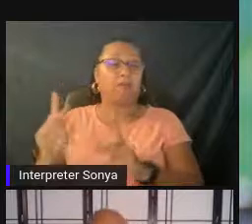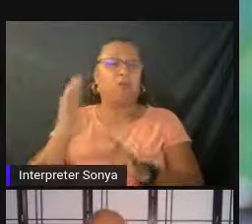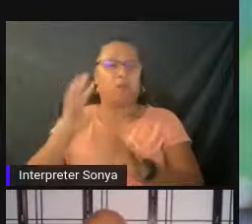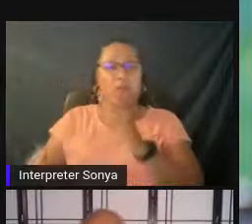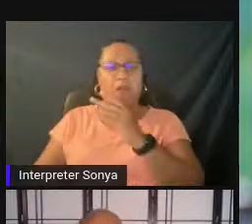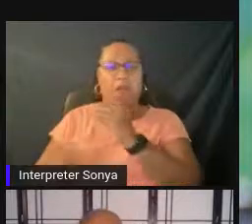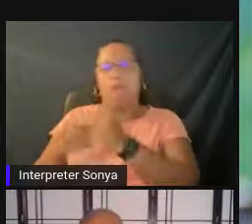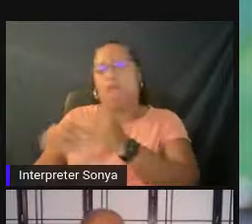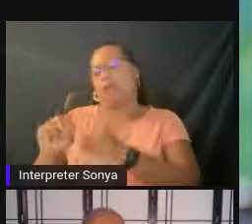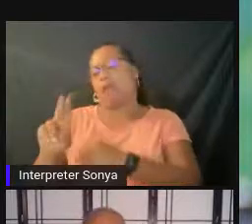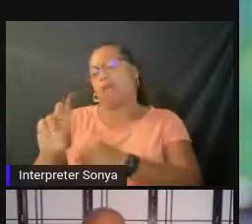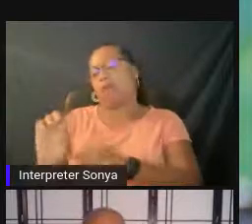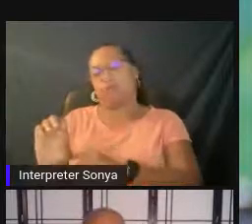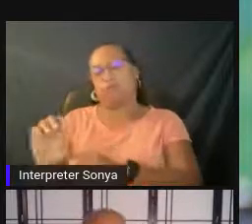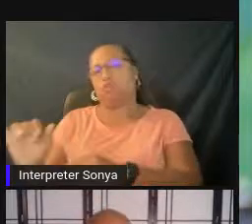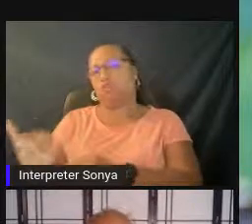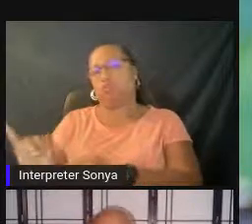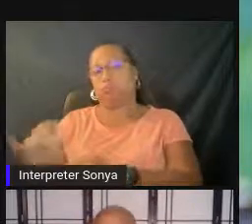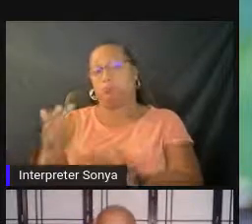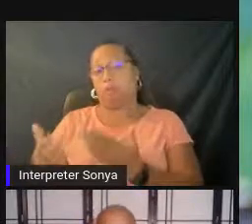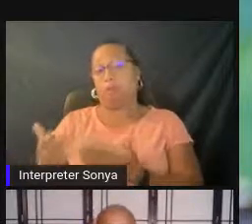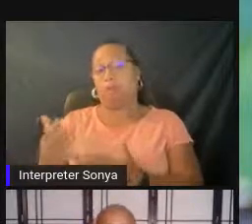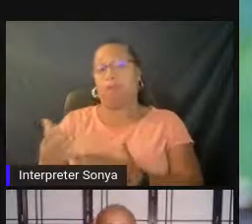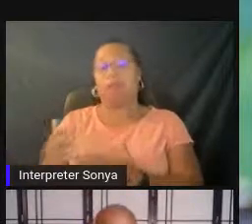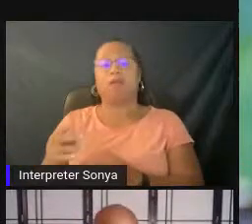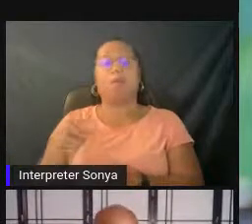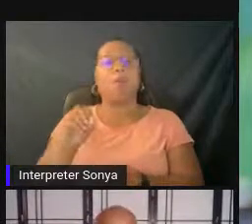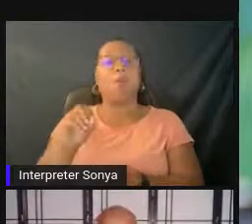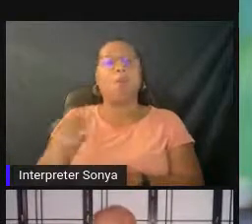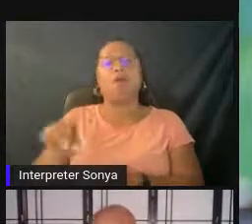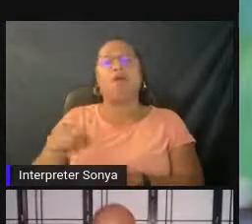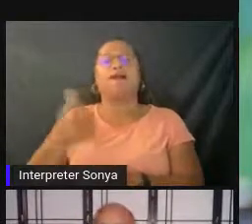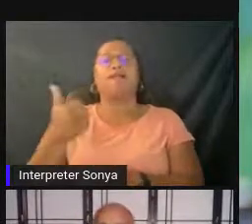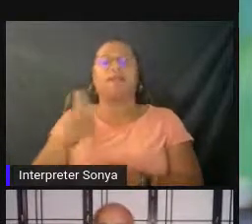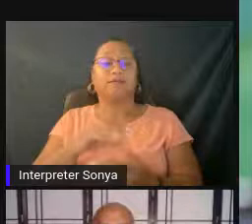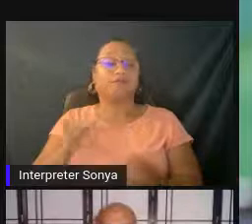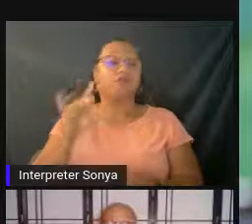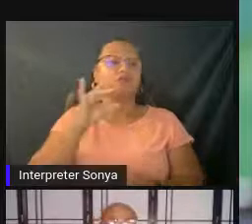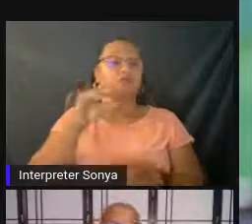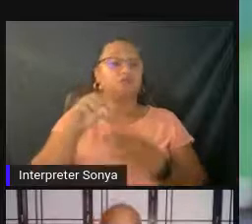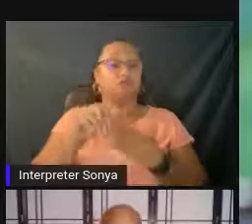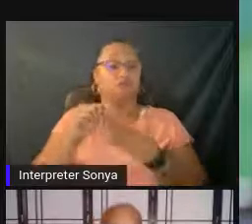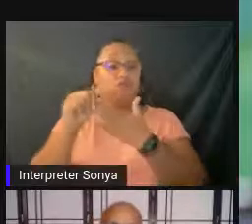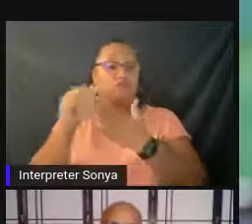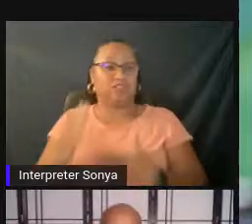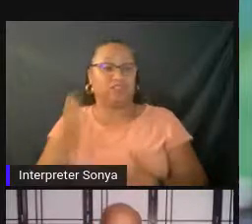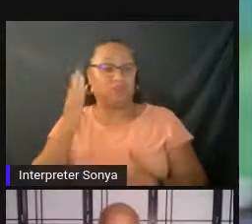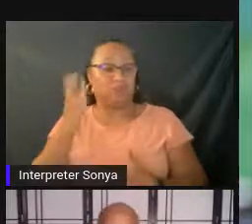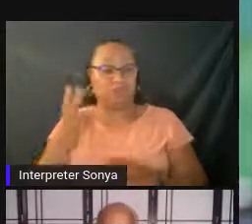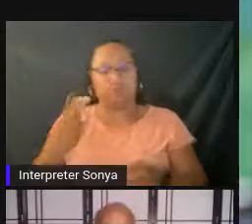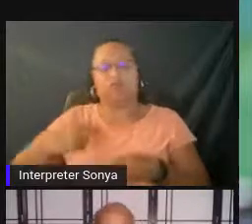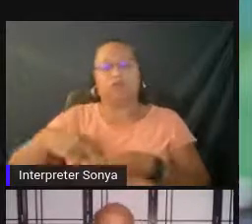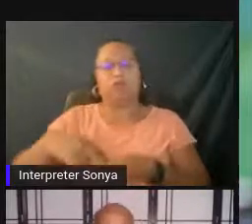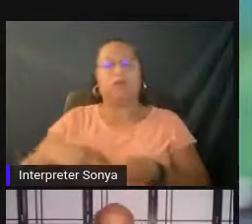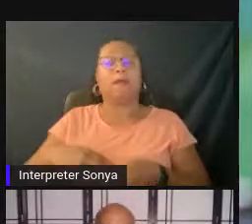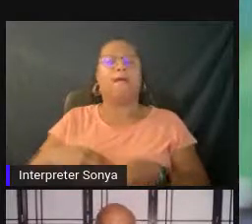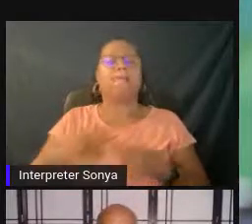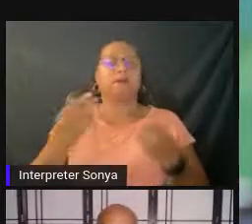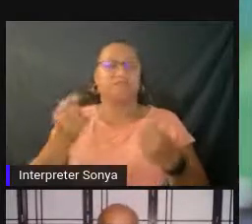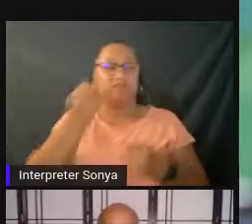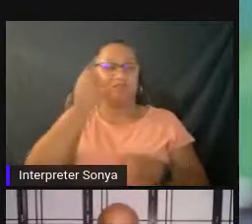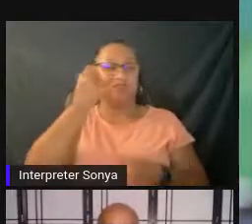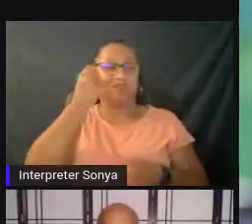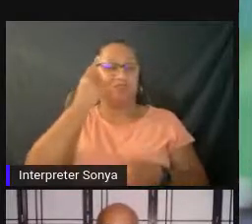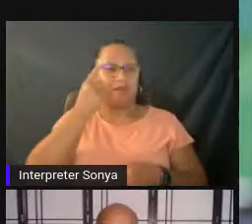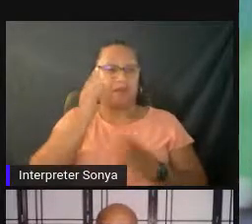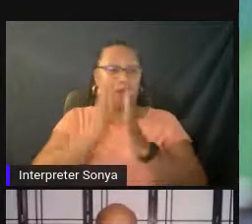is, actively engaged. Maybe someone else will chime in to be like, let me be of support. But knowing that prayer is